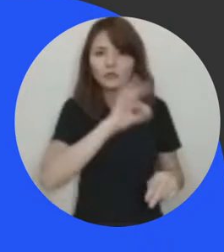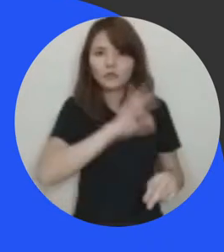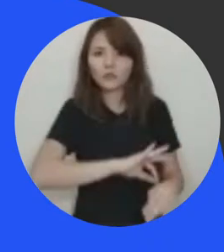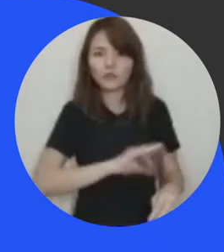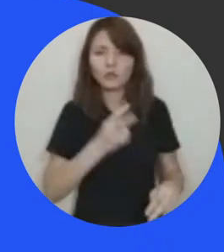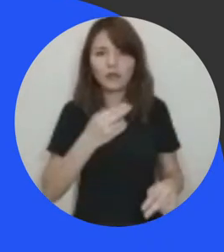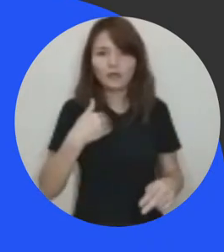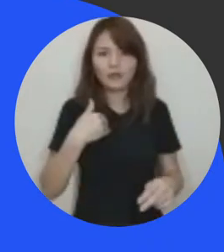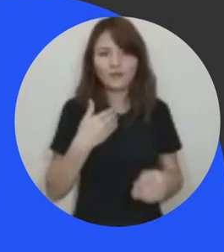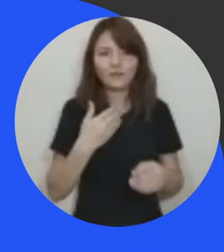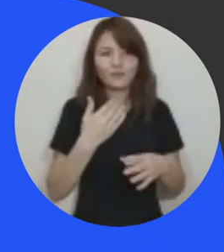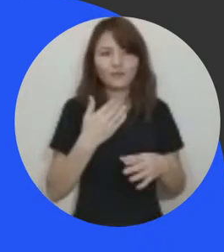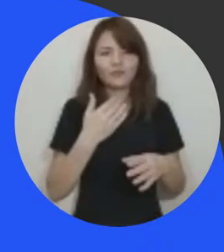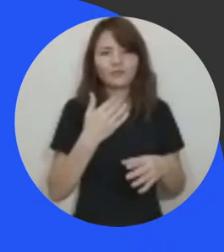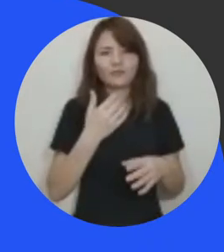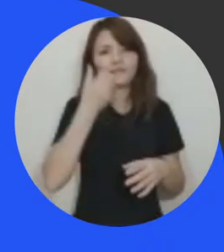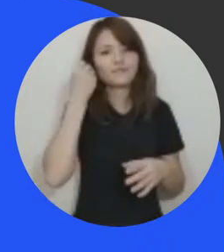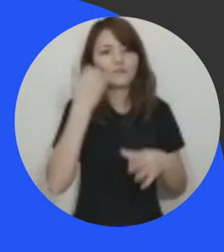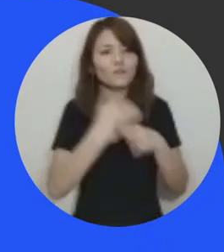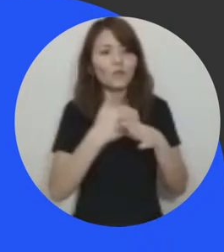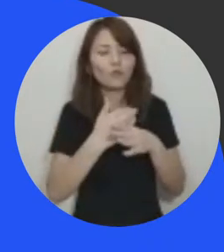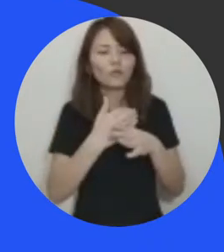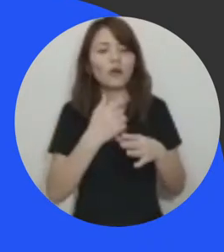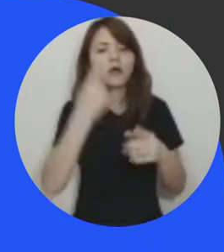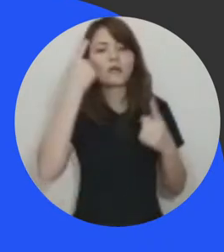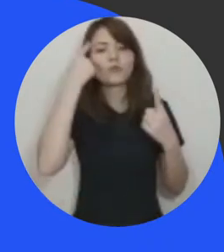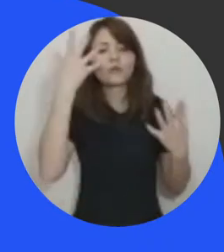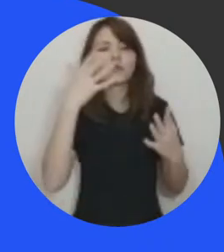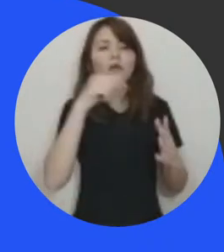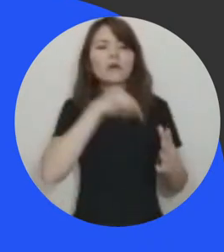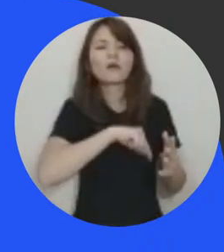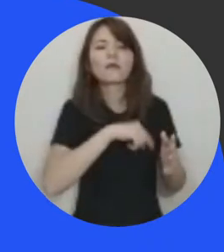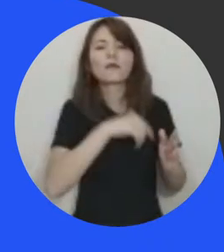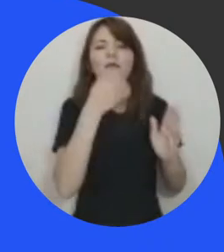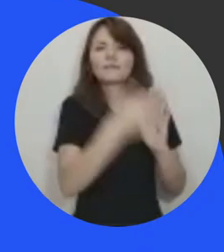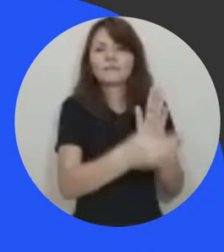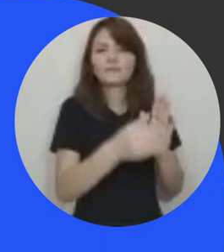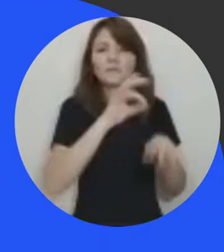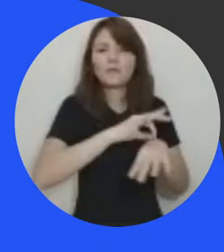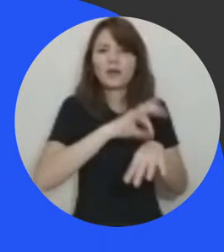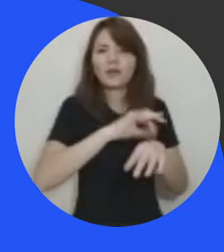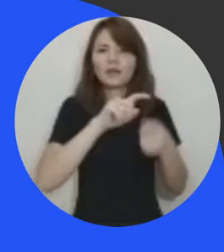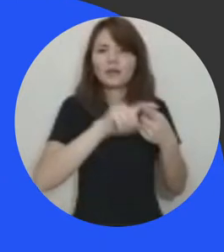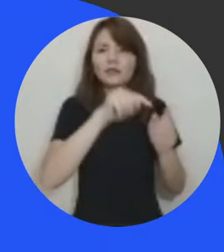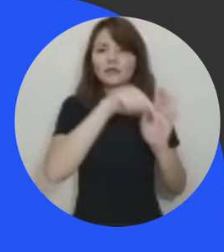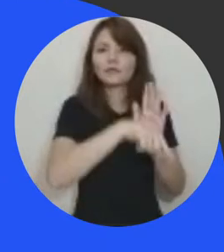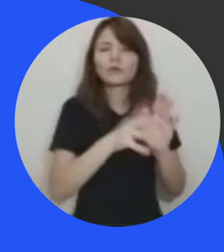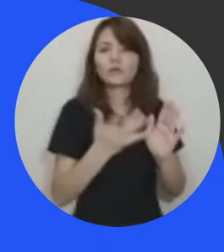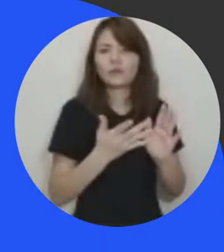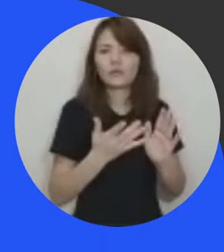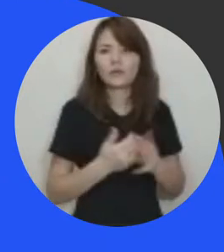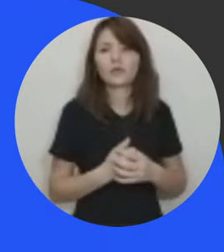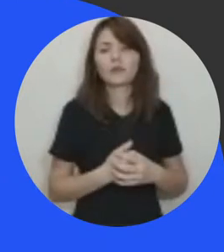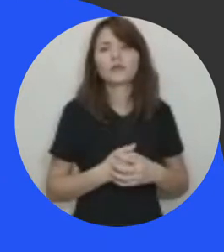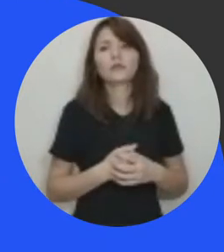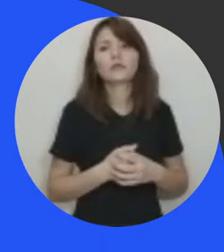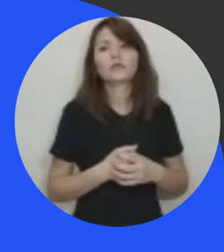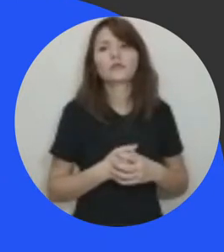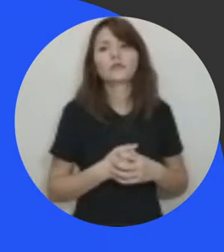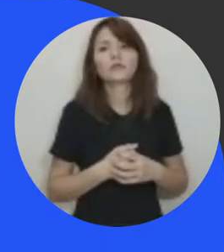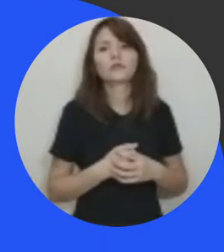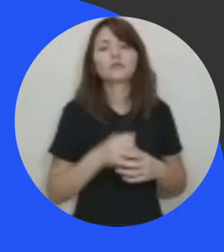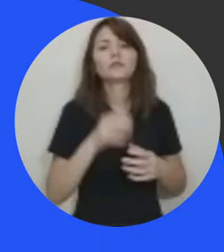what's happening within hospitals and to deal with outbreaks. And so just in